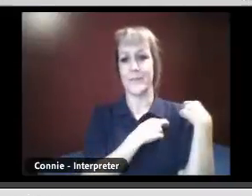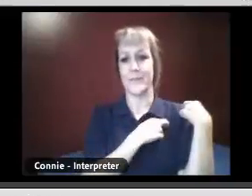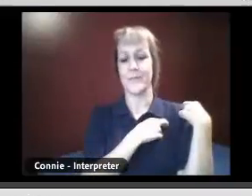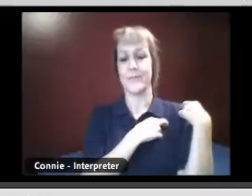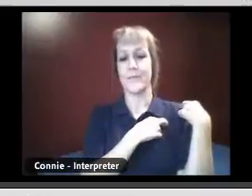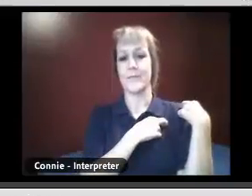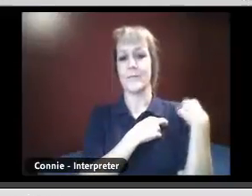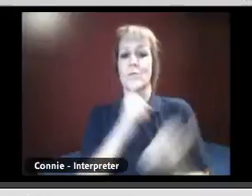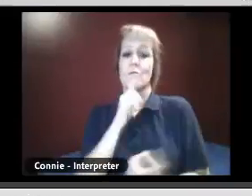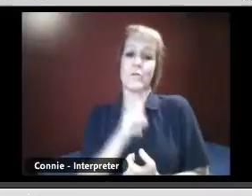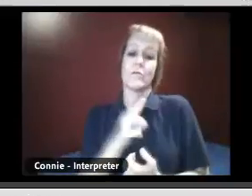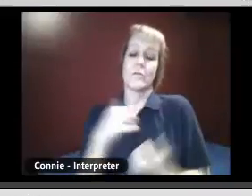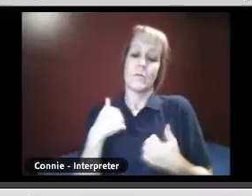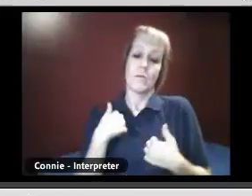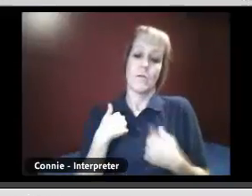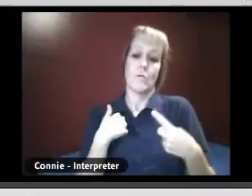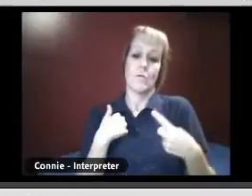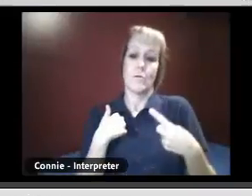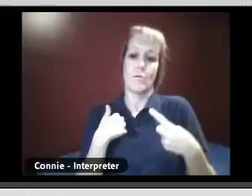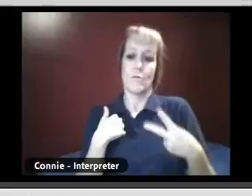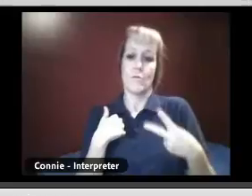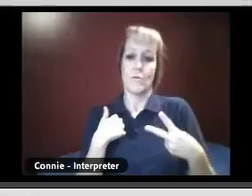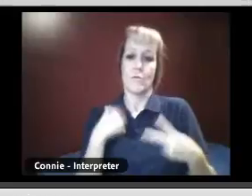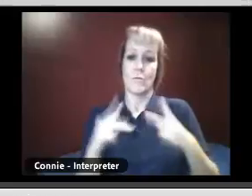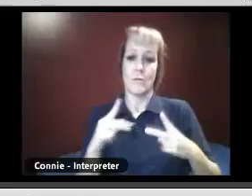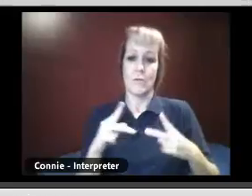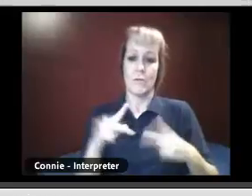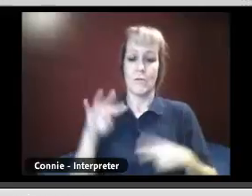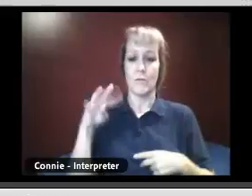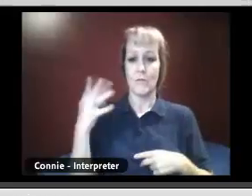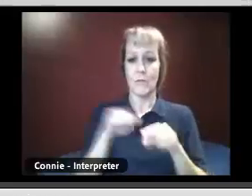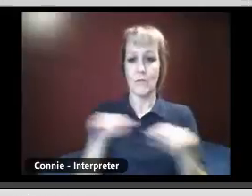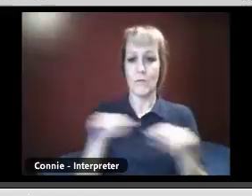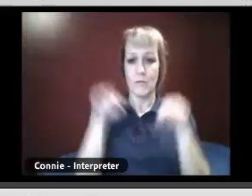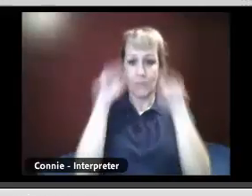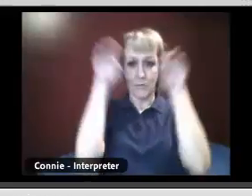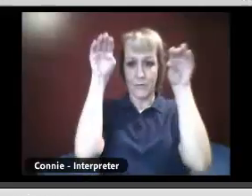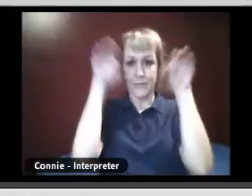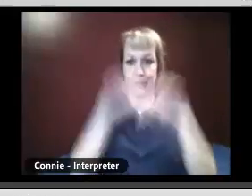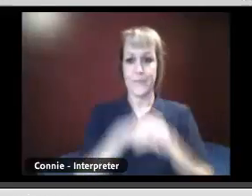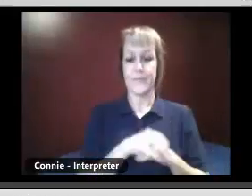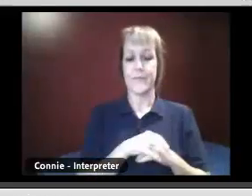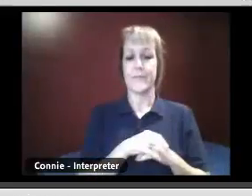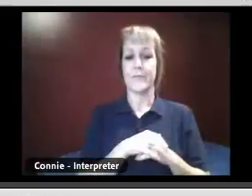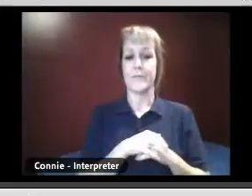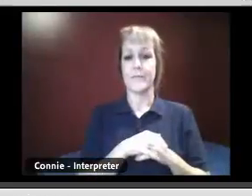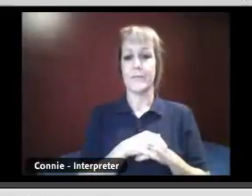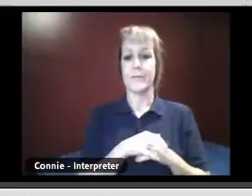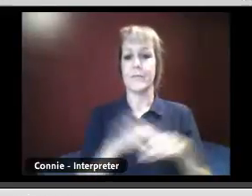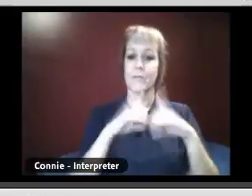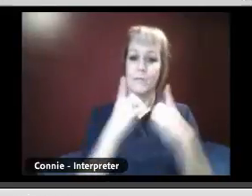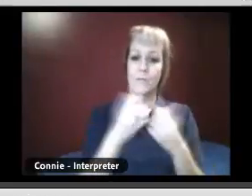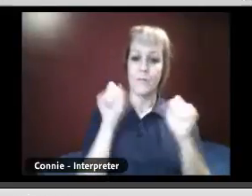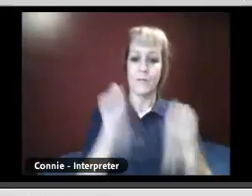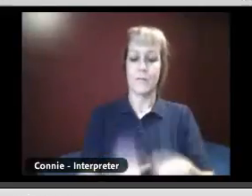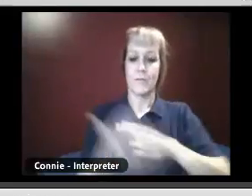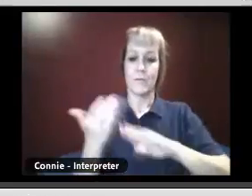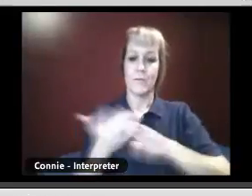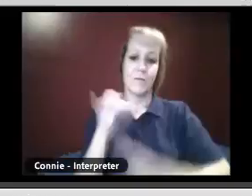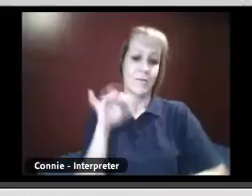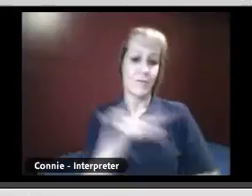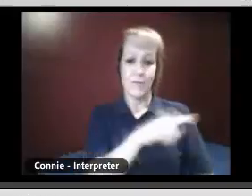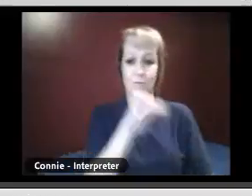really do have one or two individuals who are at that fourth development level who can keep the department running in your absence.